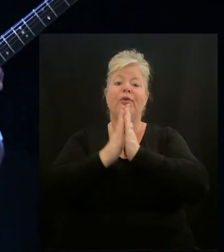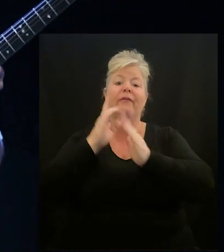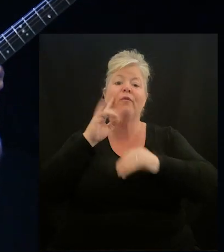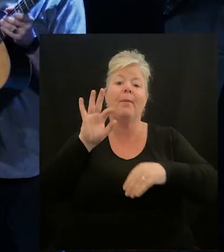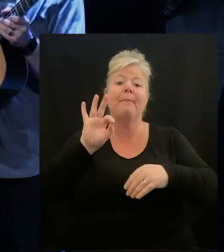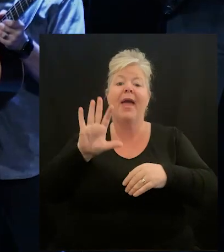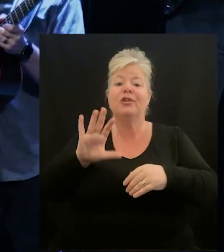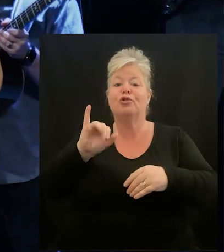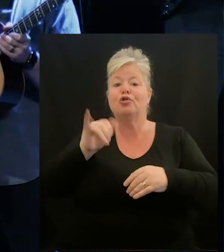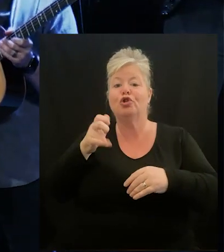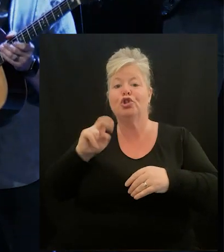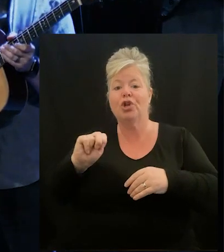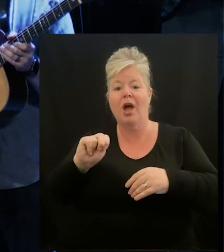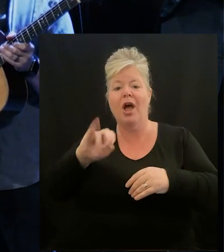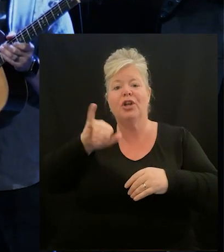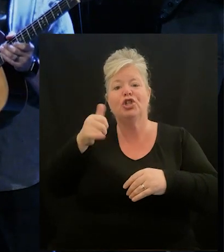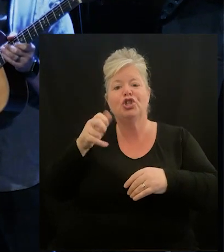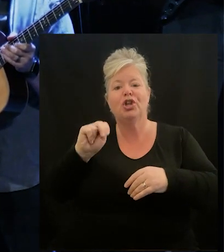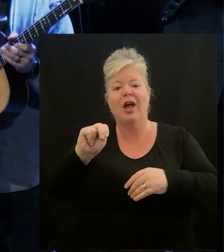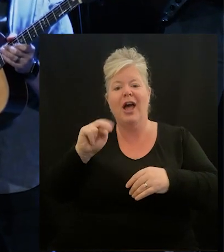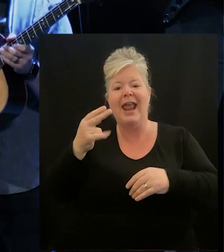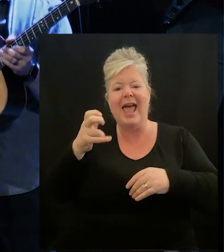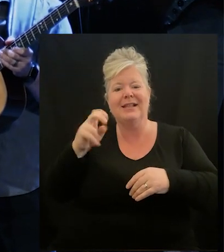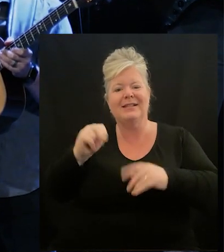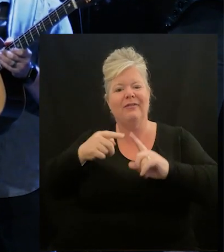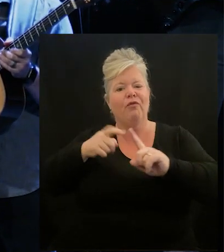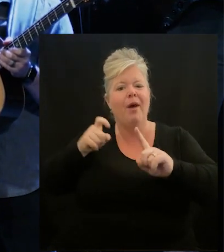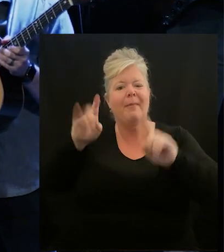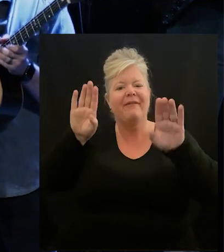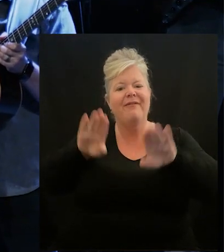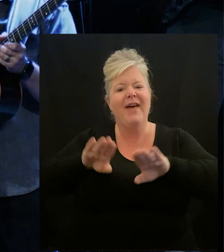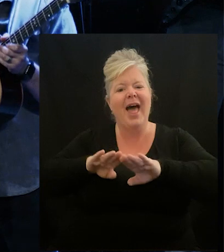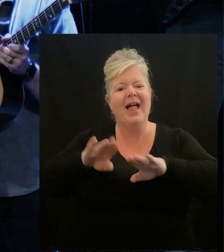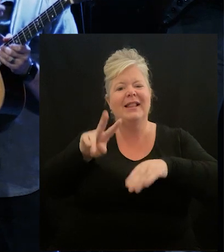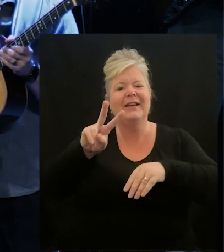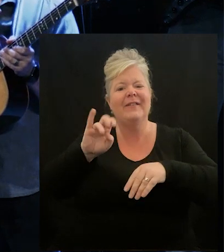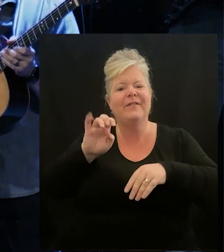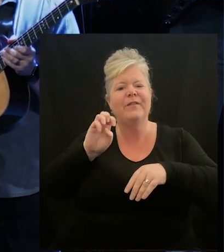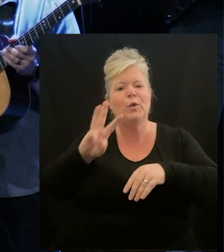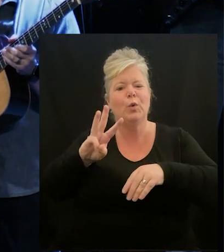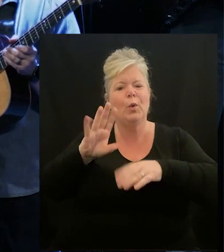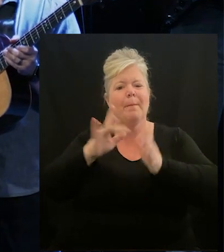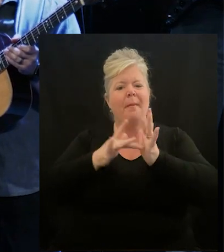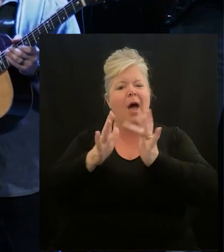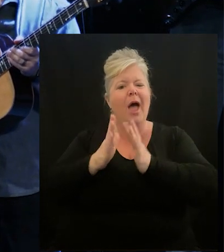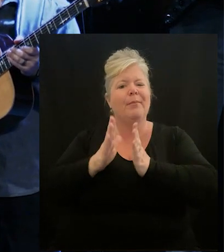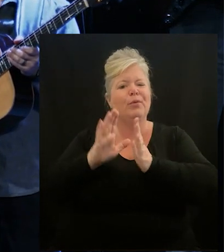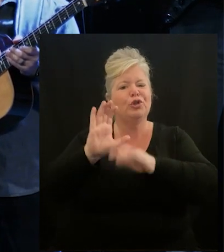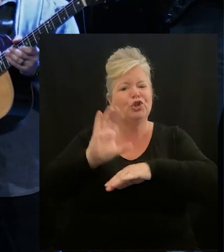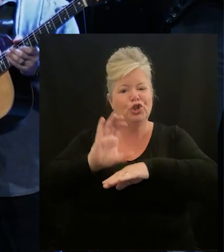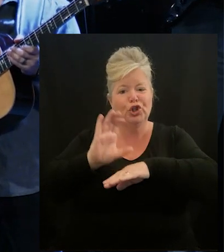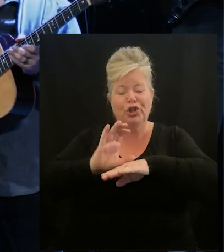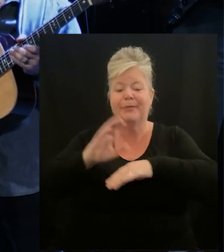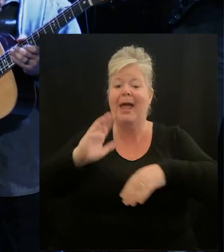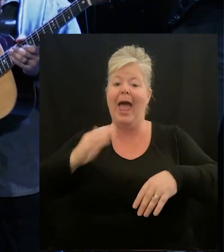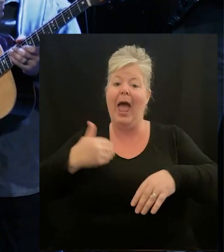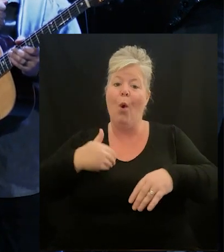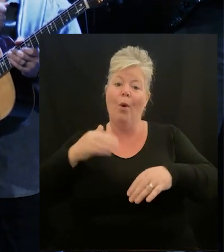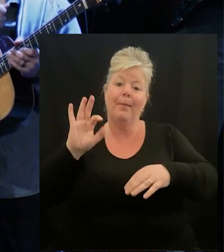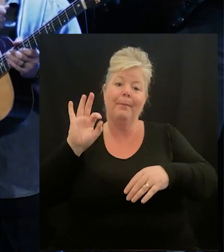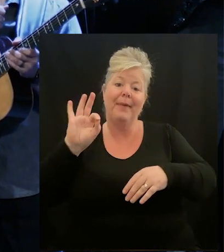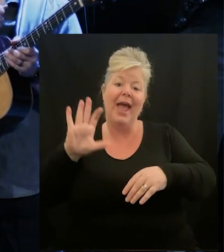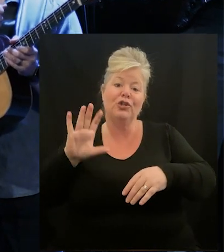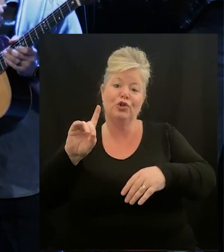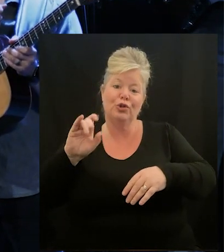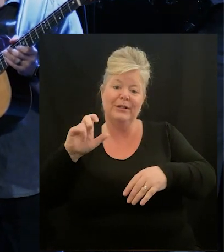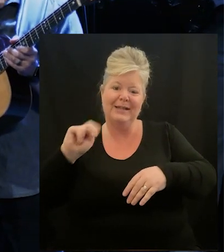Pastor John Heston at Valley View Bible Church. And Pastor Dan has mentored Pastor John. He's had the privilege to